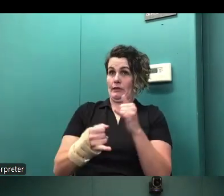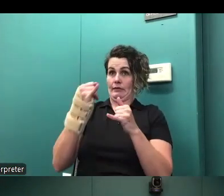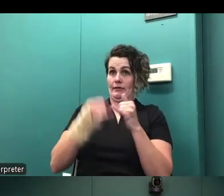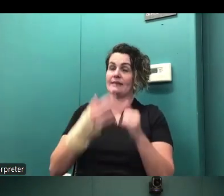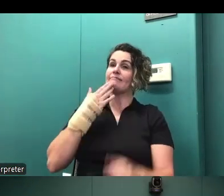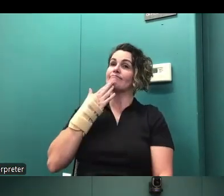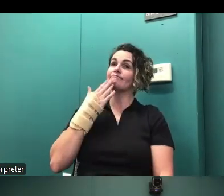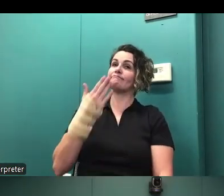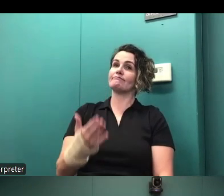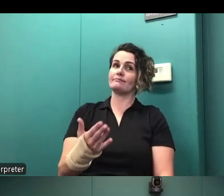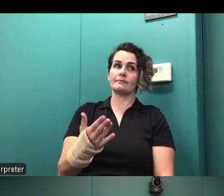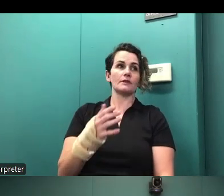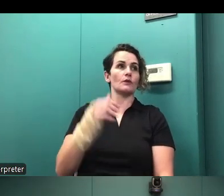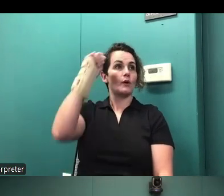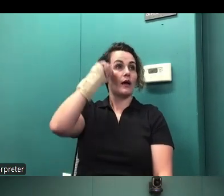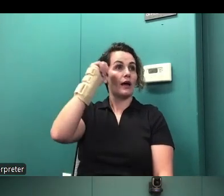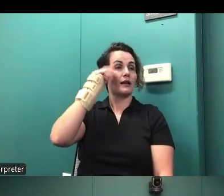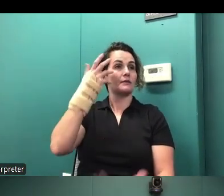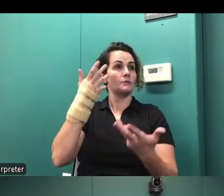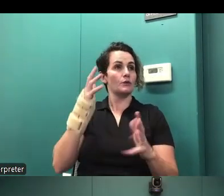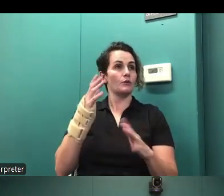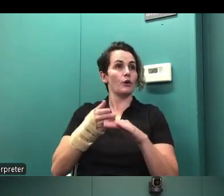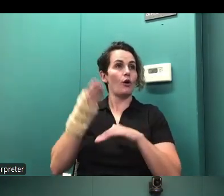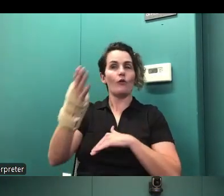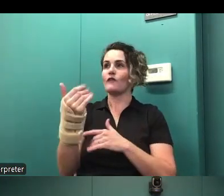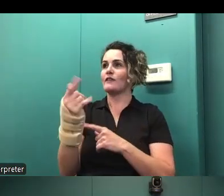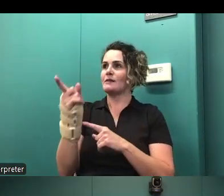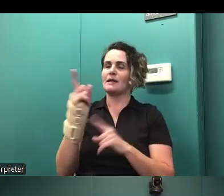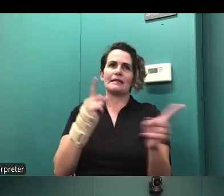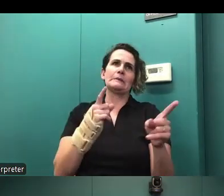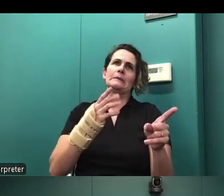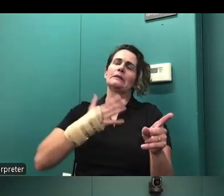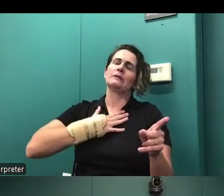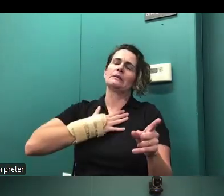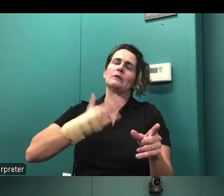like, thanks. And Adam, we went over by 15 minutes. Oh, but it was Sorry. so good. We're so glad